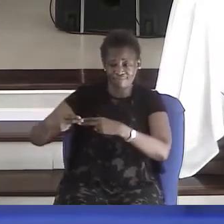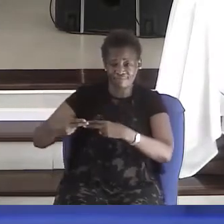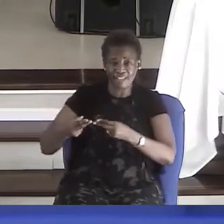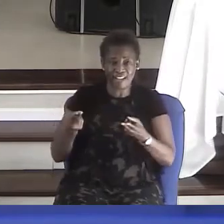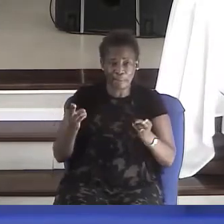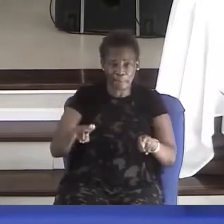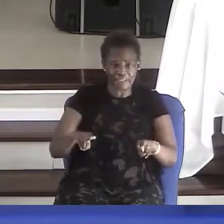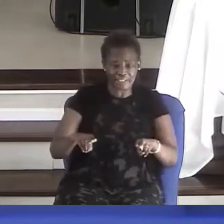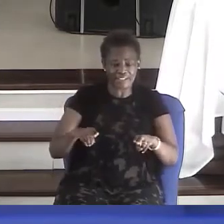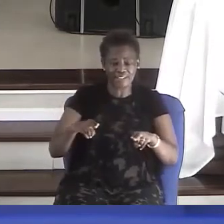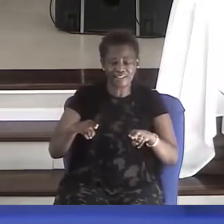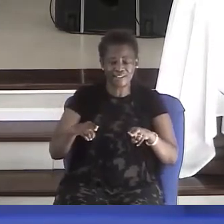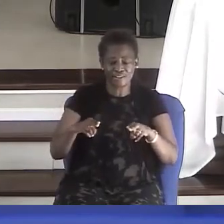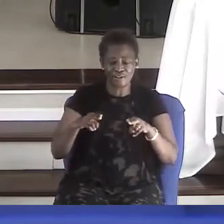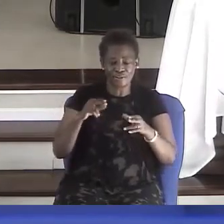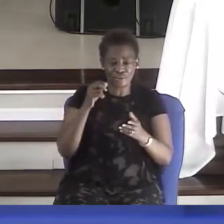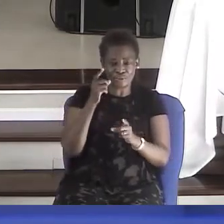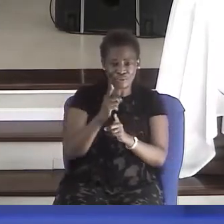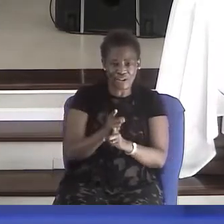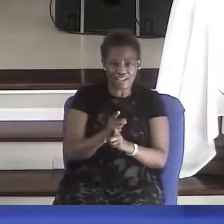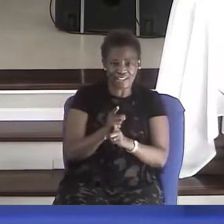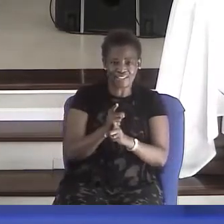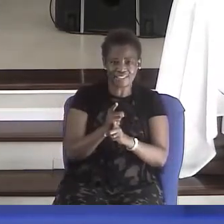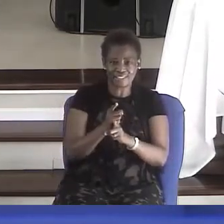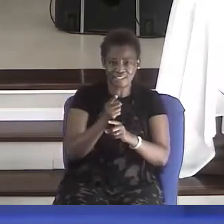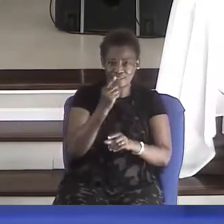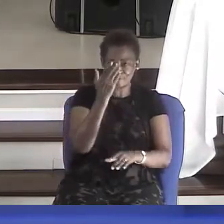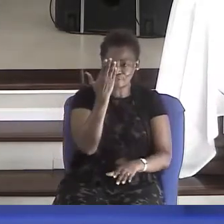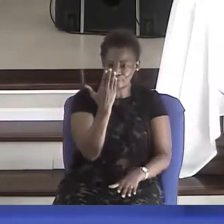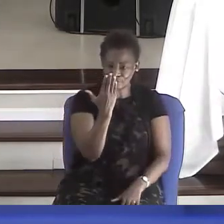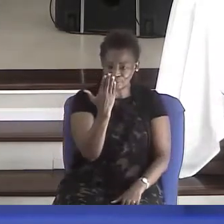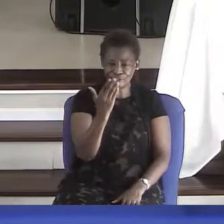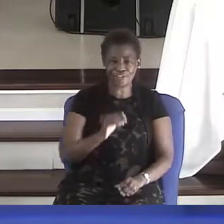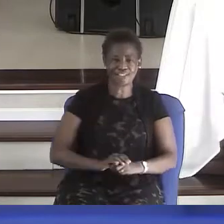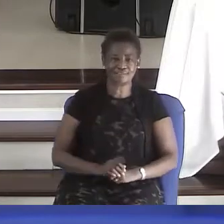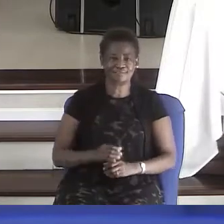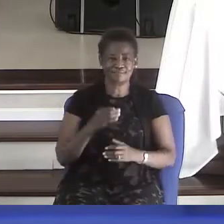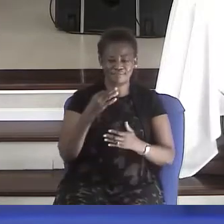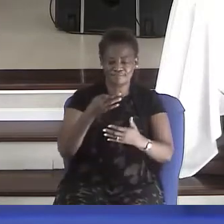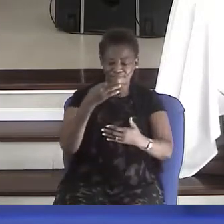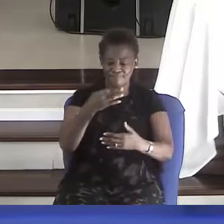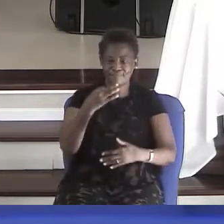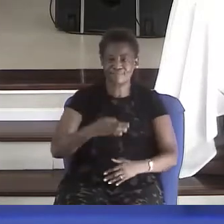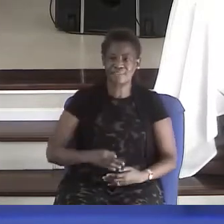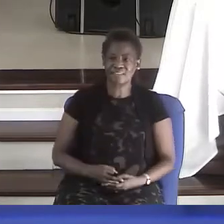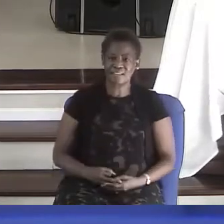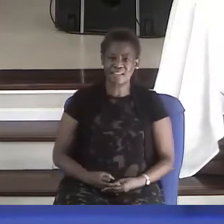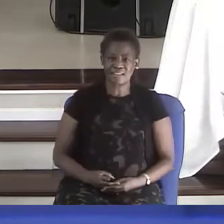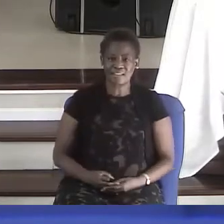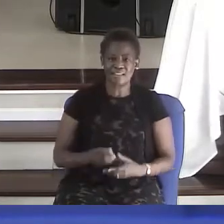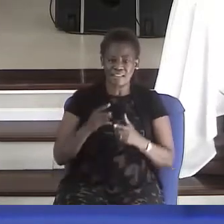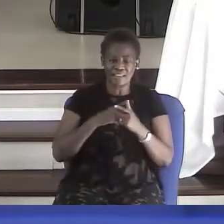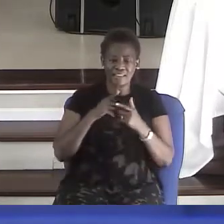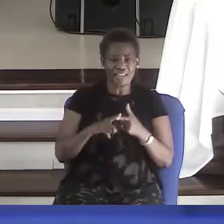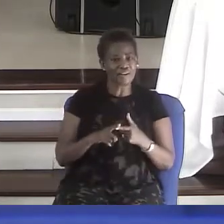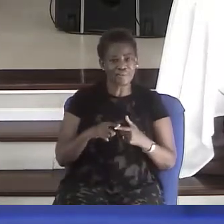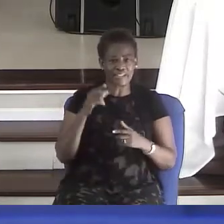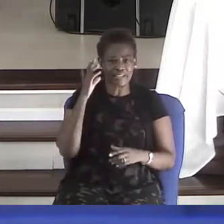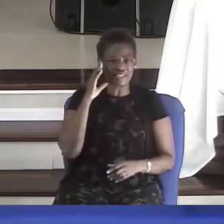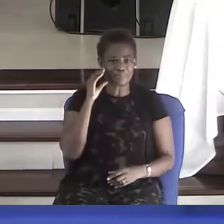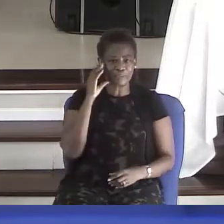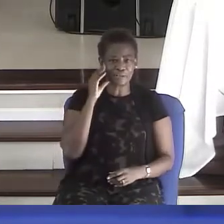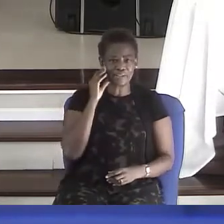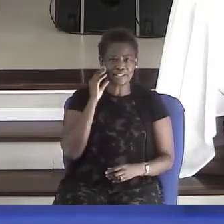me, pandemic and its variants, all of what you're seeing happening in the